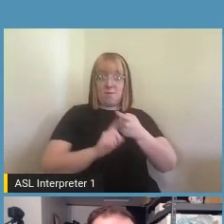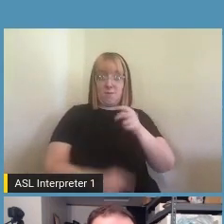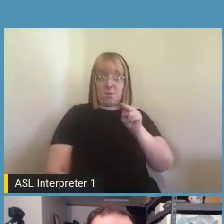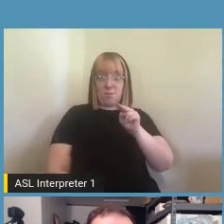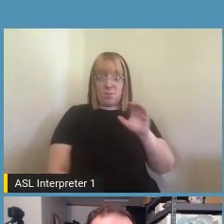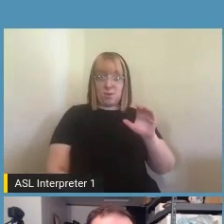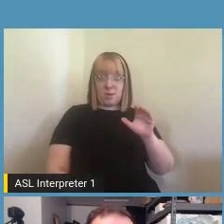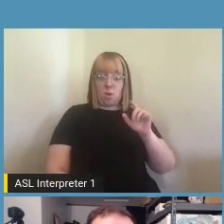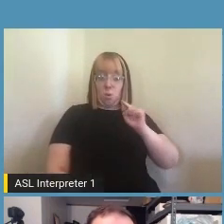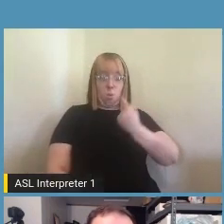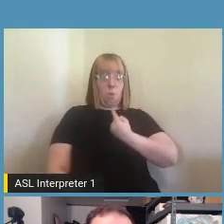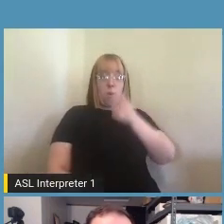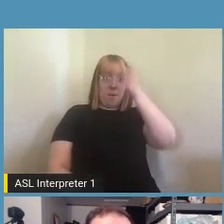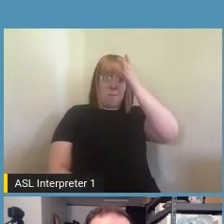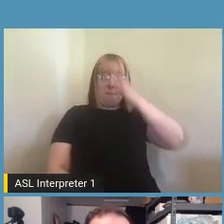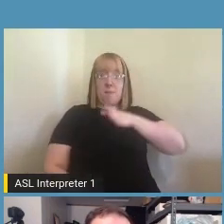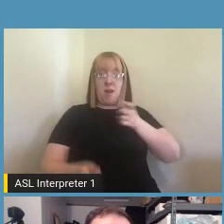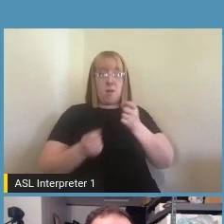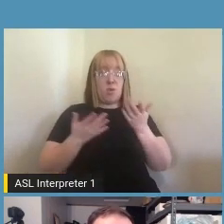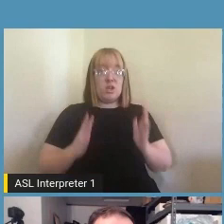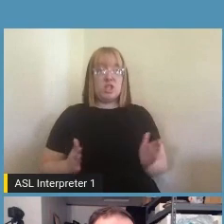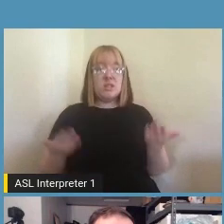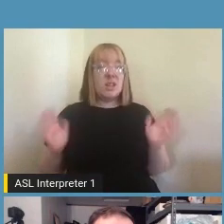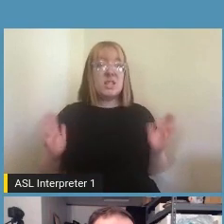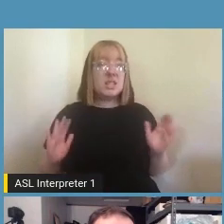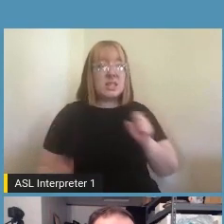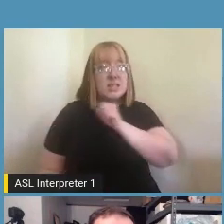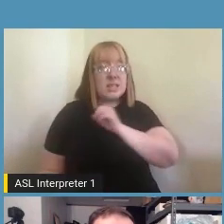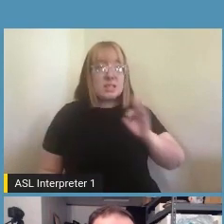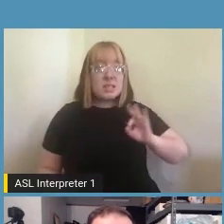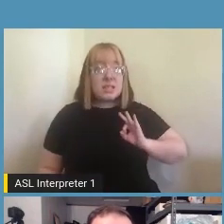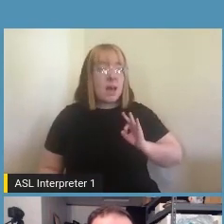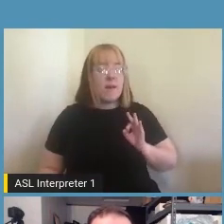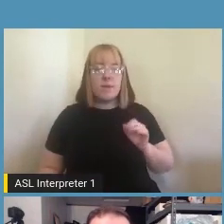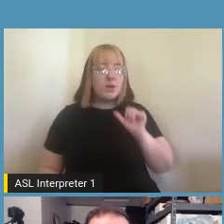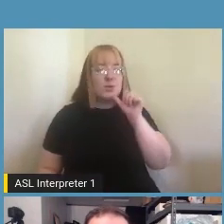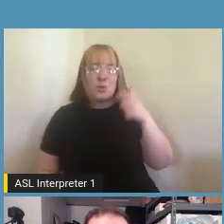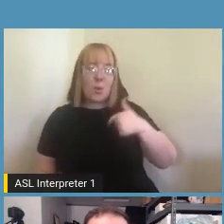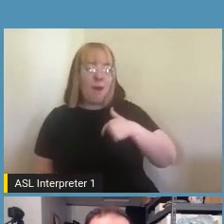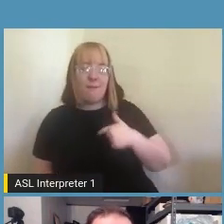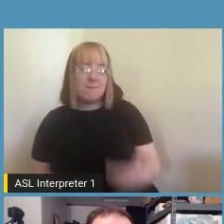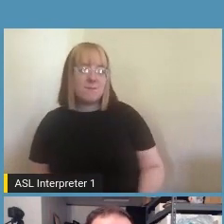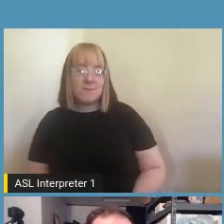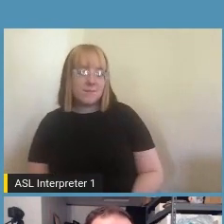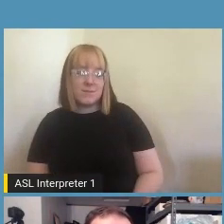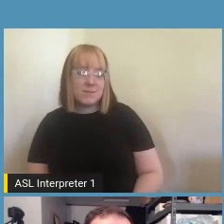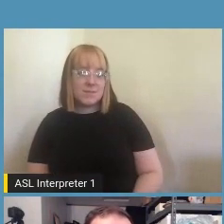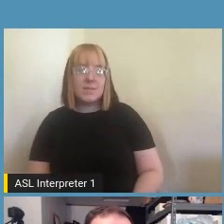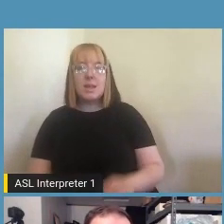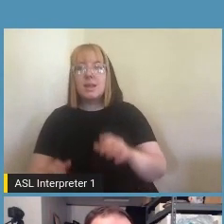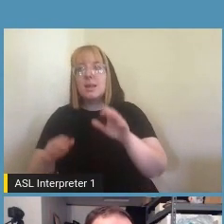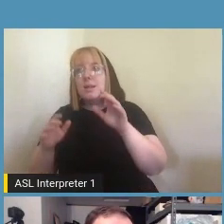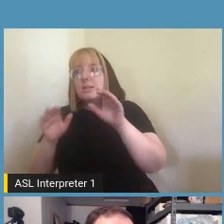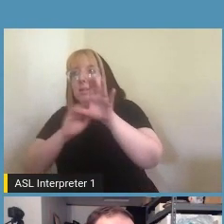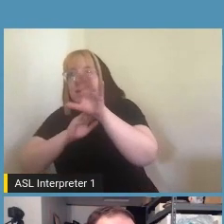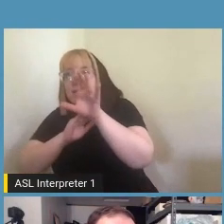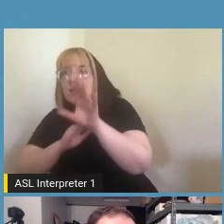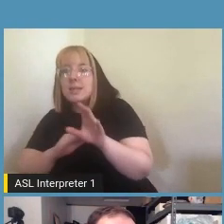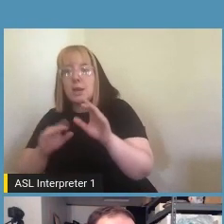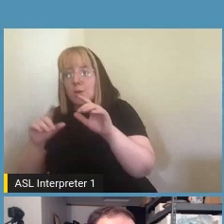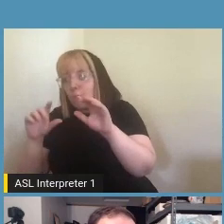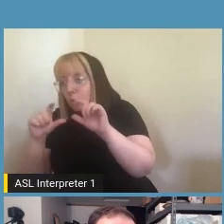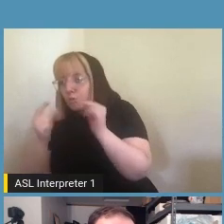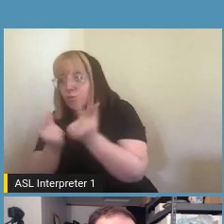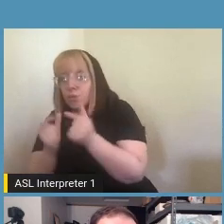a one-man operation, I don't have an editor. I don't have a camera crew. I don't have